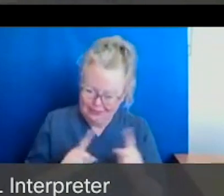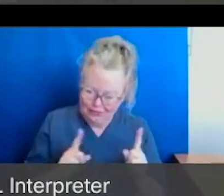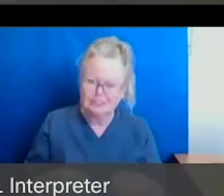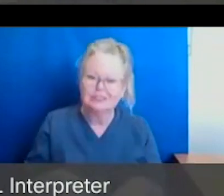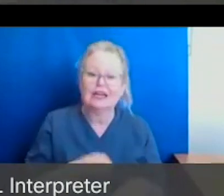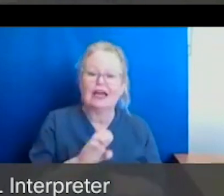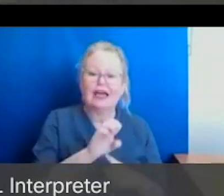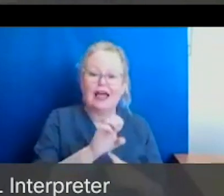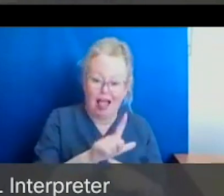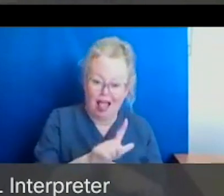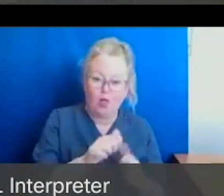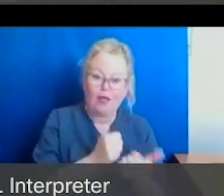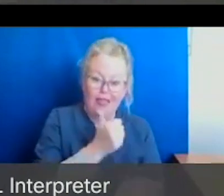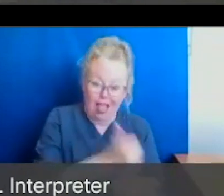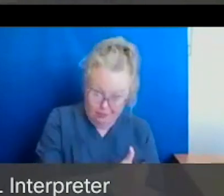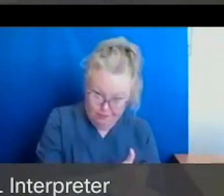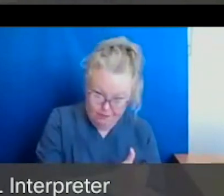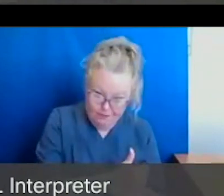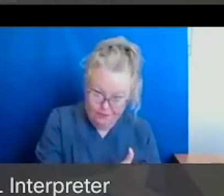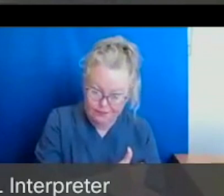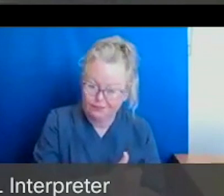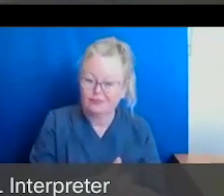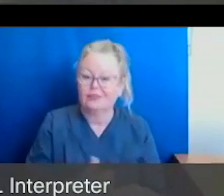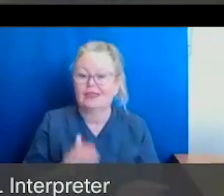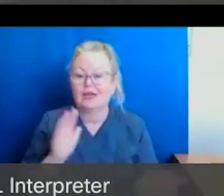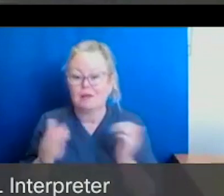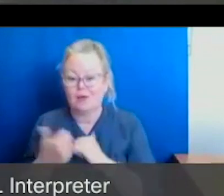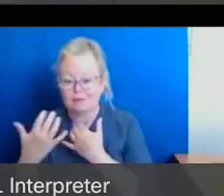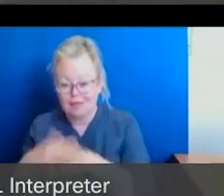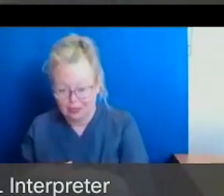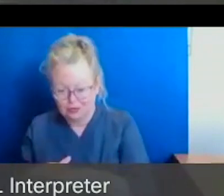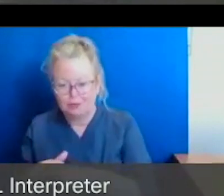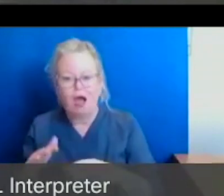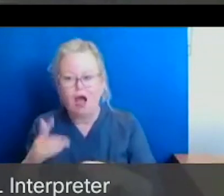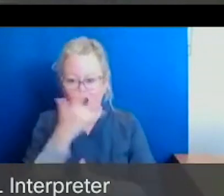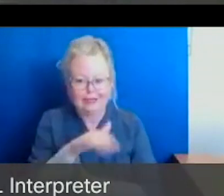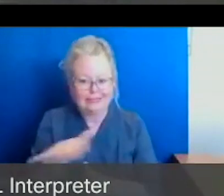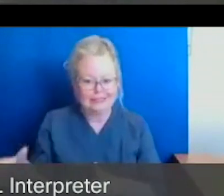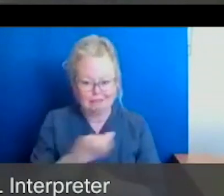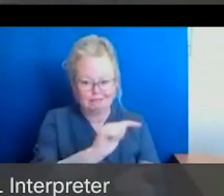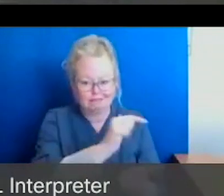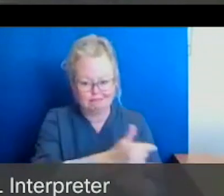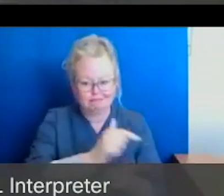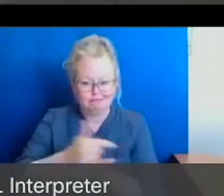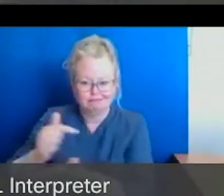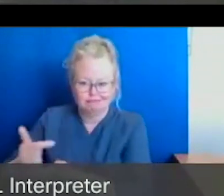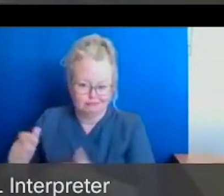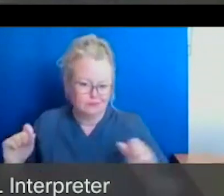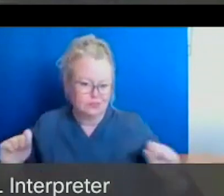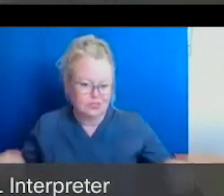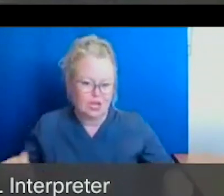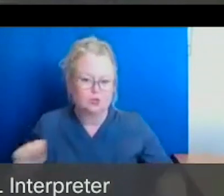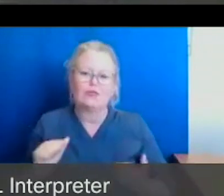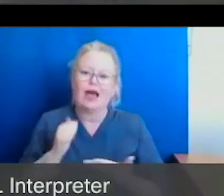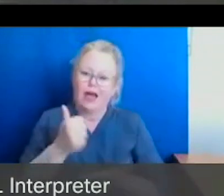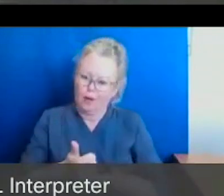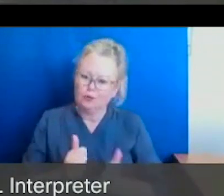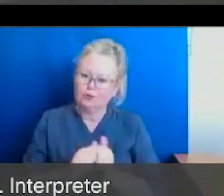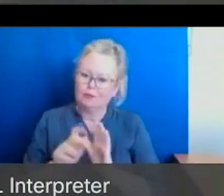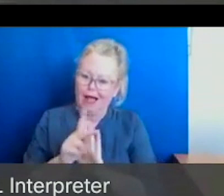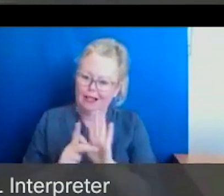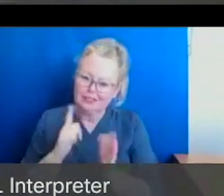or never EL students, outcomes were very similar, which is very important for policymaking concerning